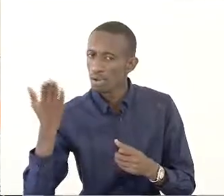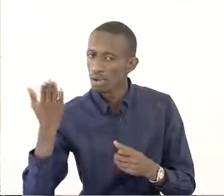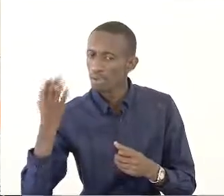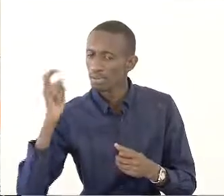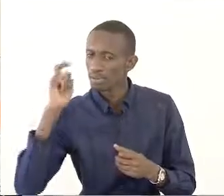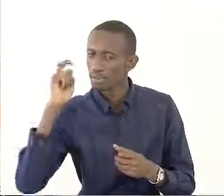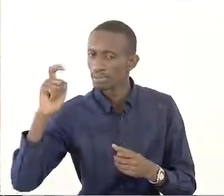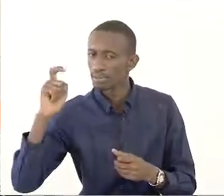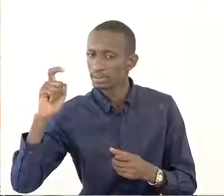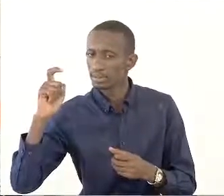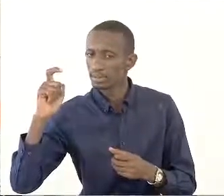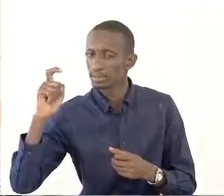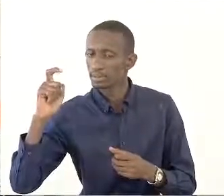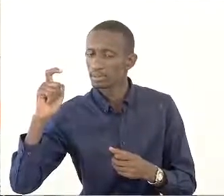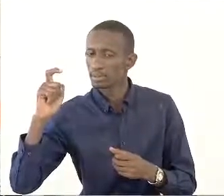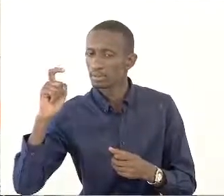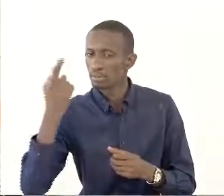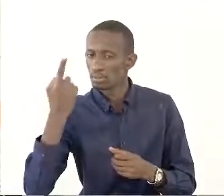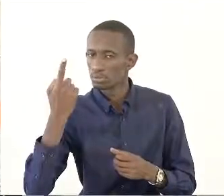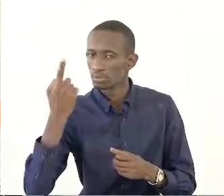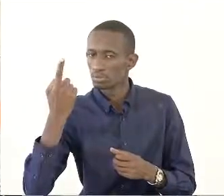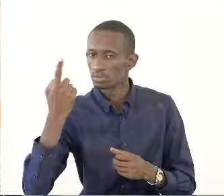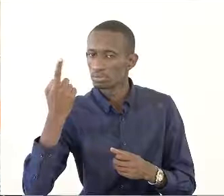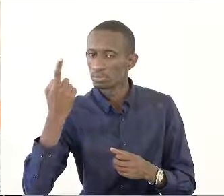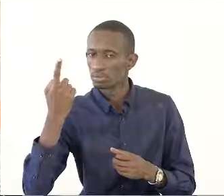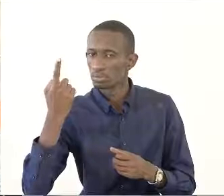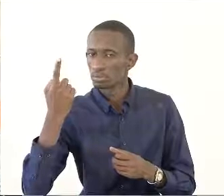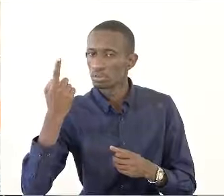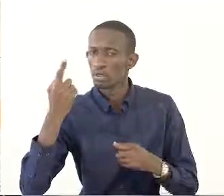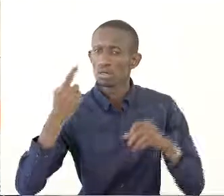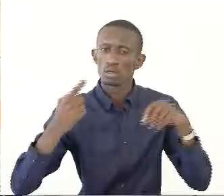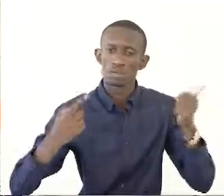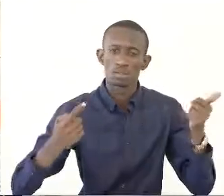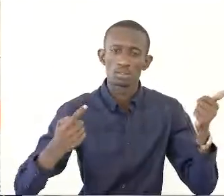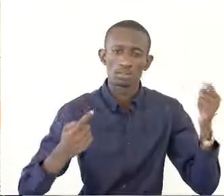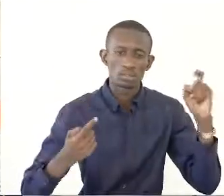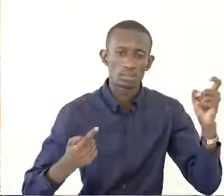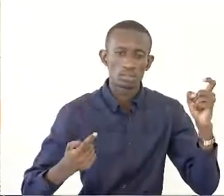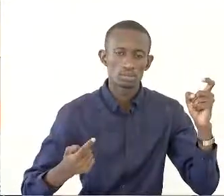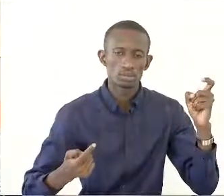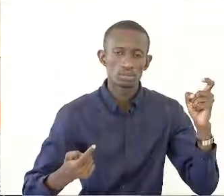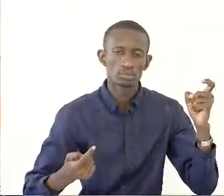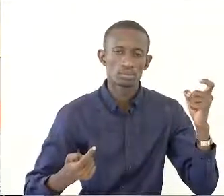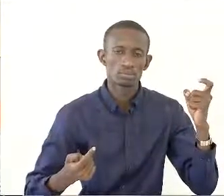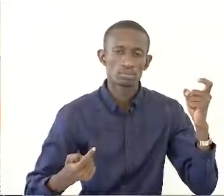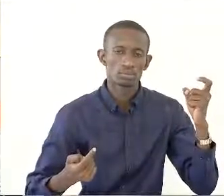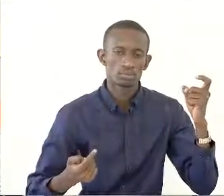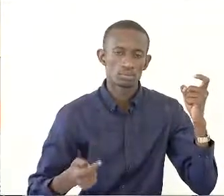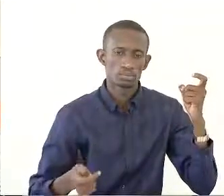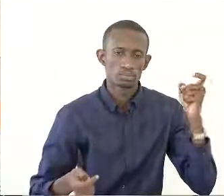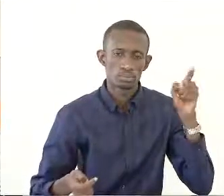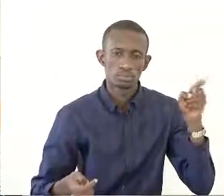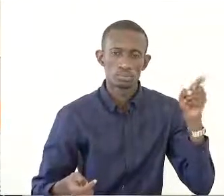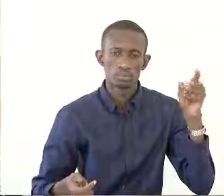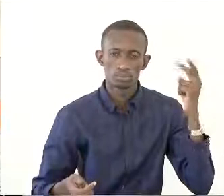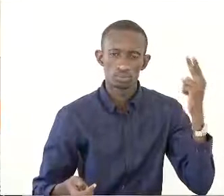x, 1 is at 1, and the other x, it is at point